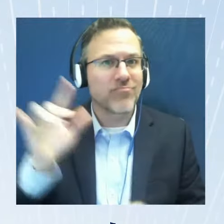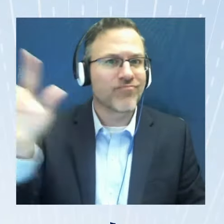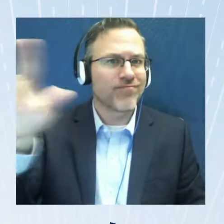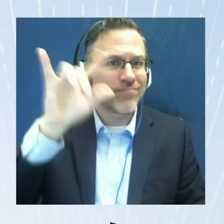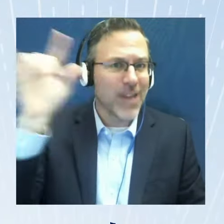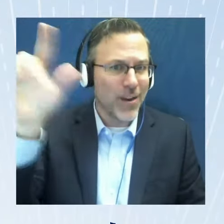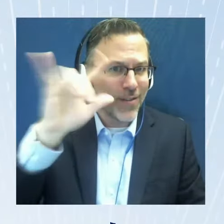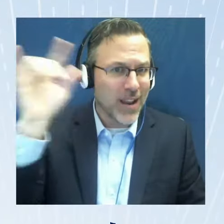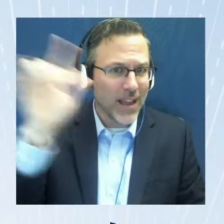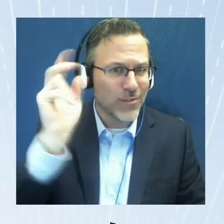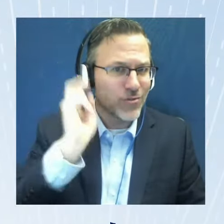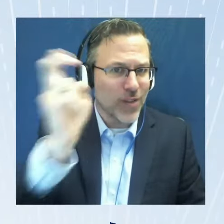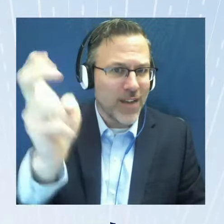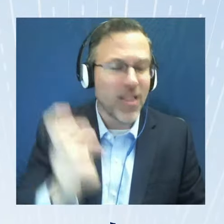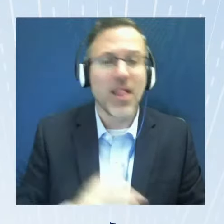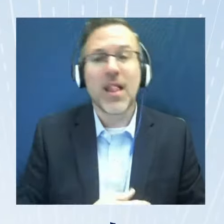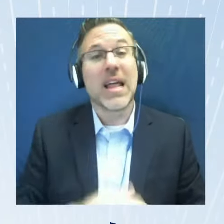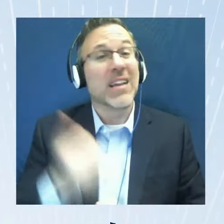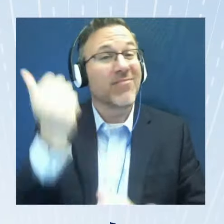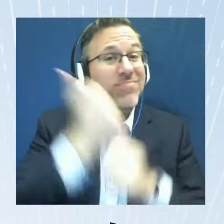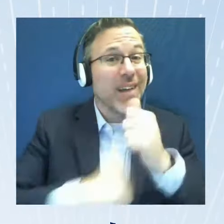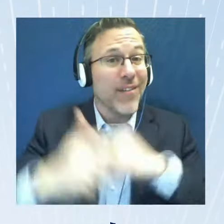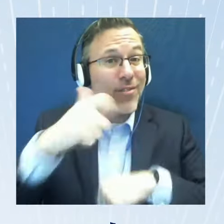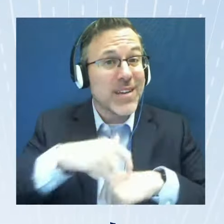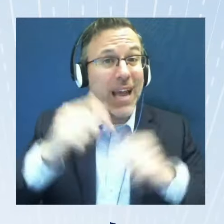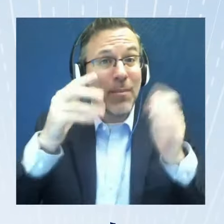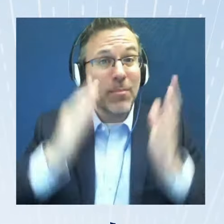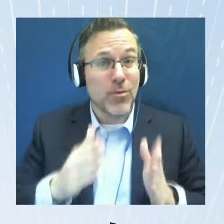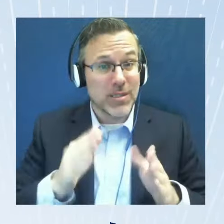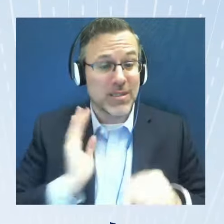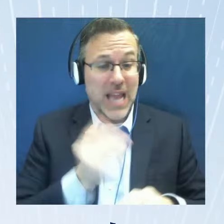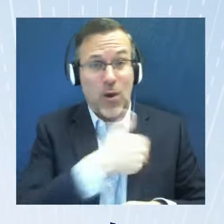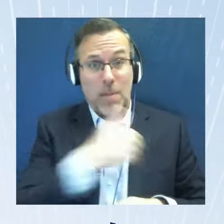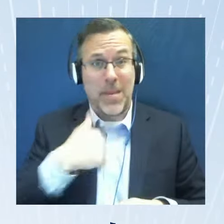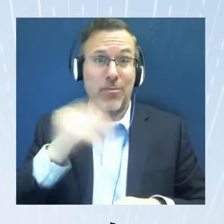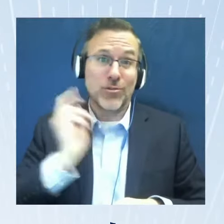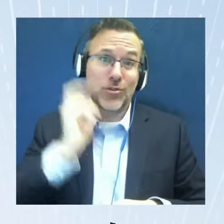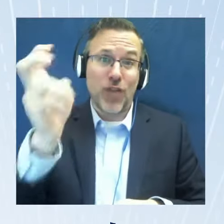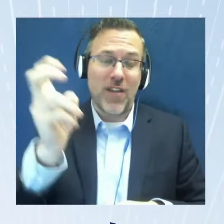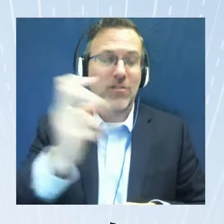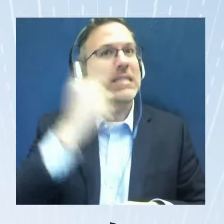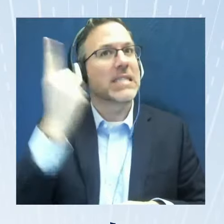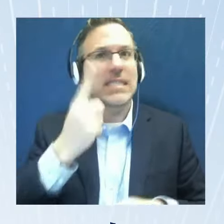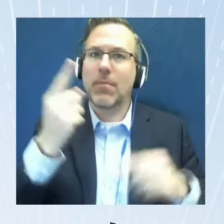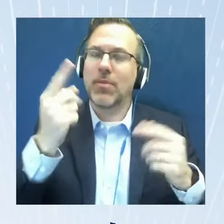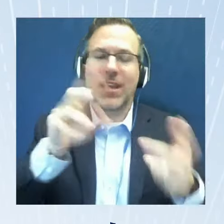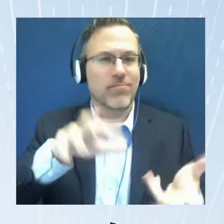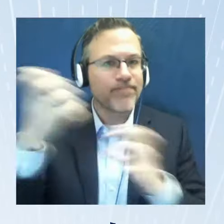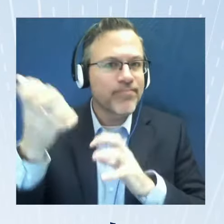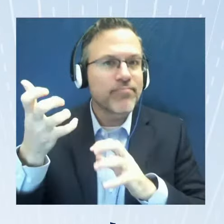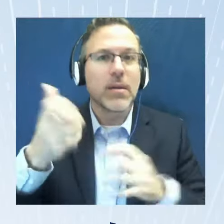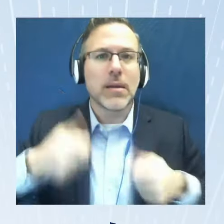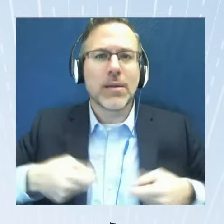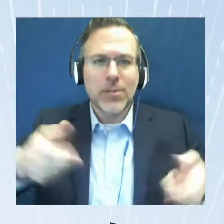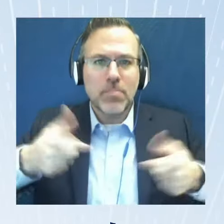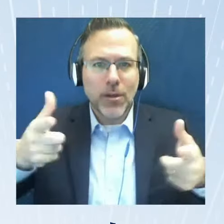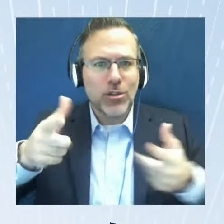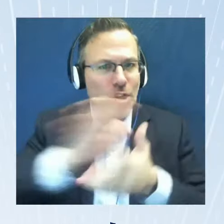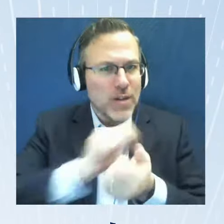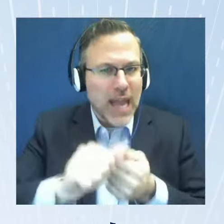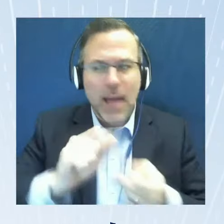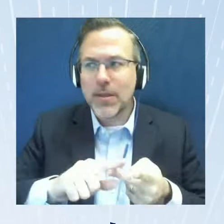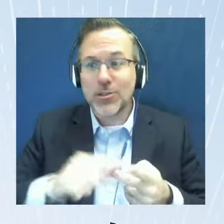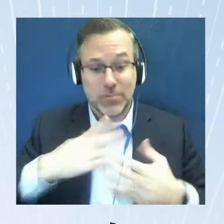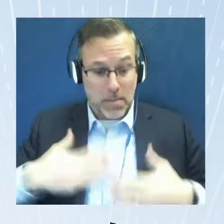because every time someone in our membership travels, something happens. Their chair is damaged, their person is damaged, their dignity is damaged.